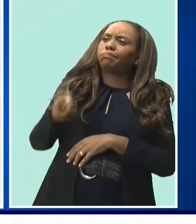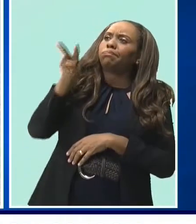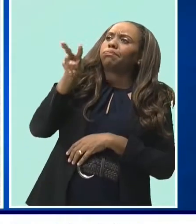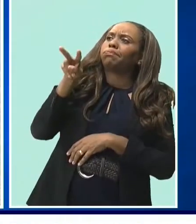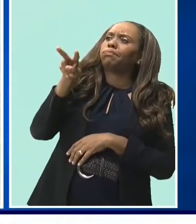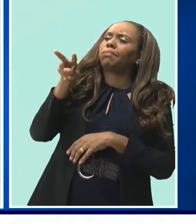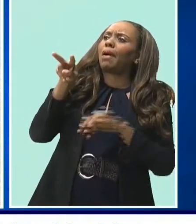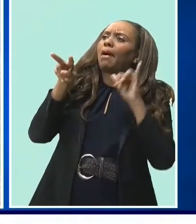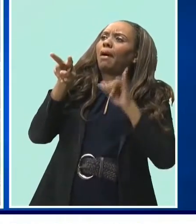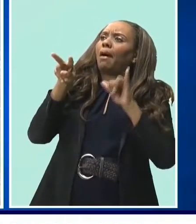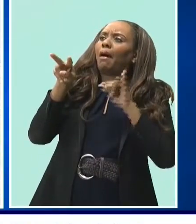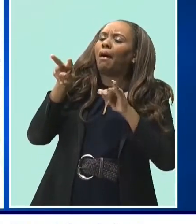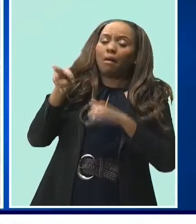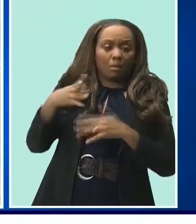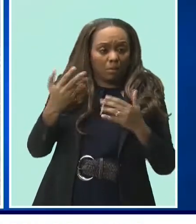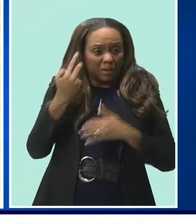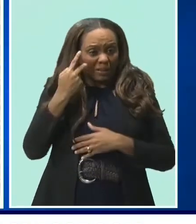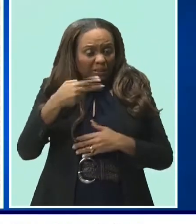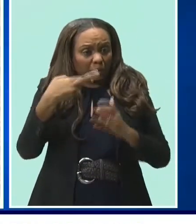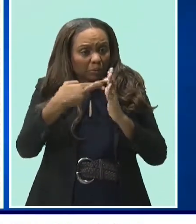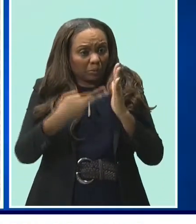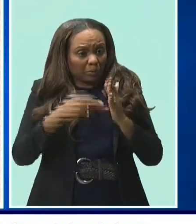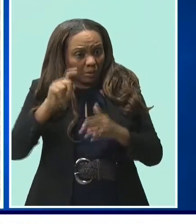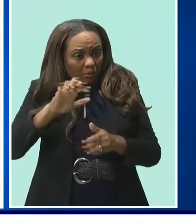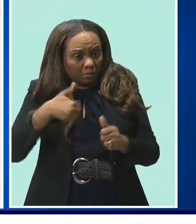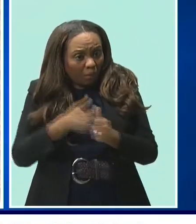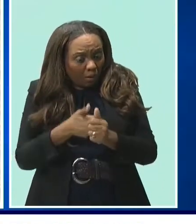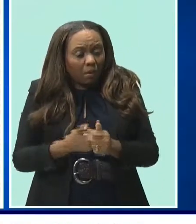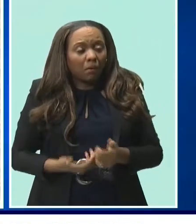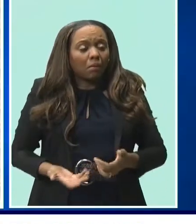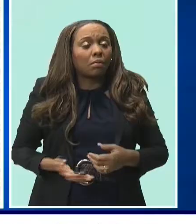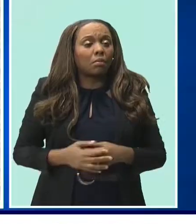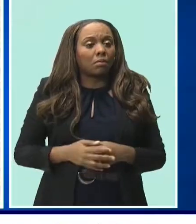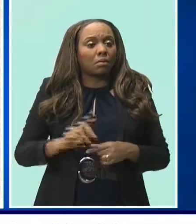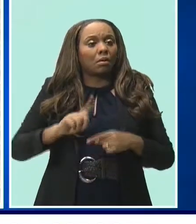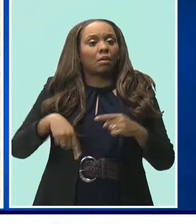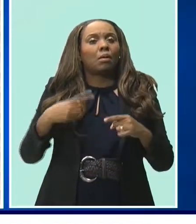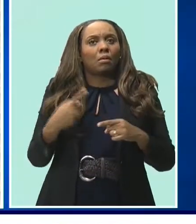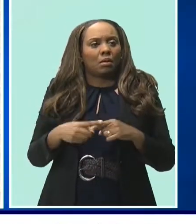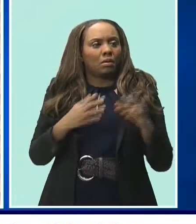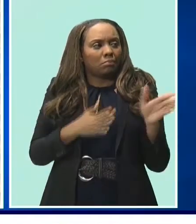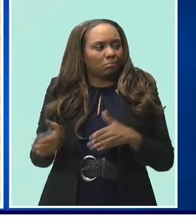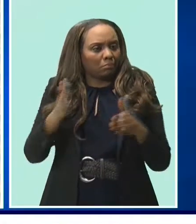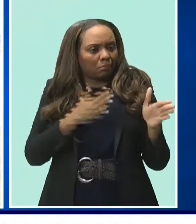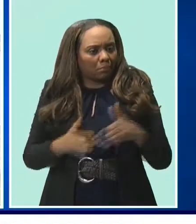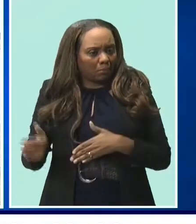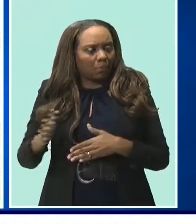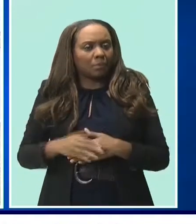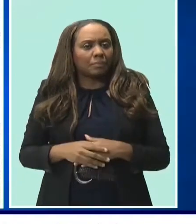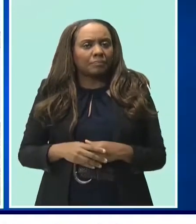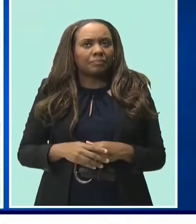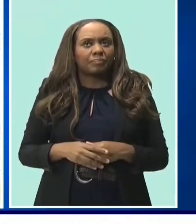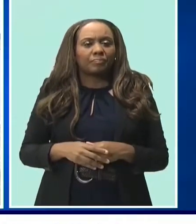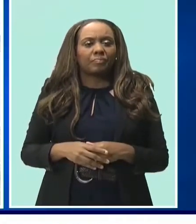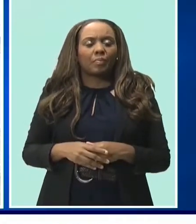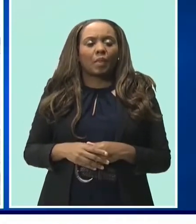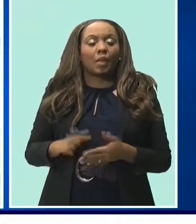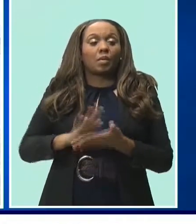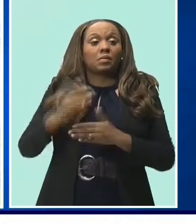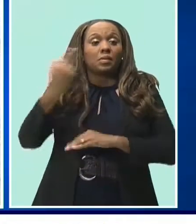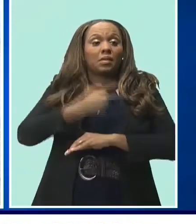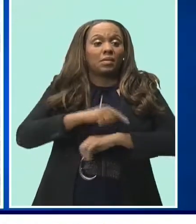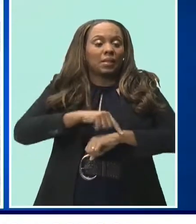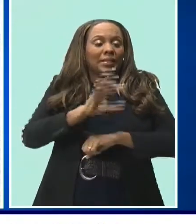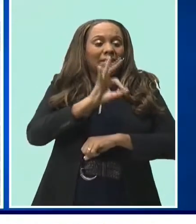aware of the necessary protocols that they need to undertake while they are at the SBA preparations. School days will run from